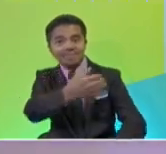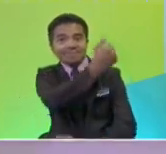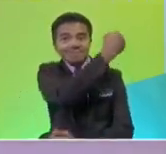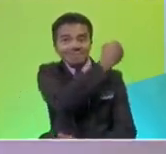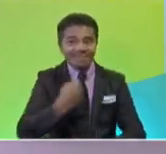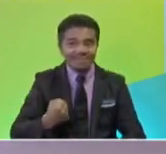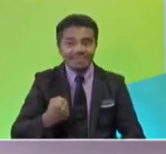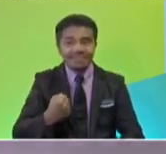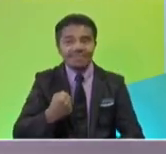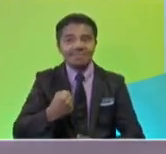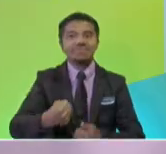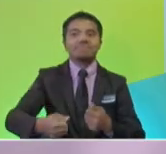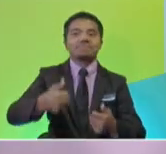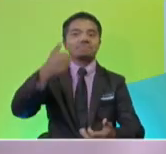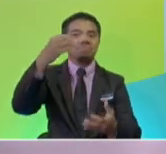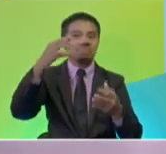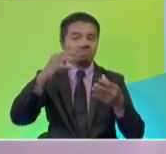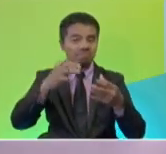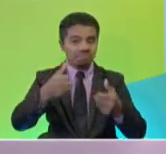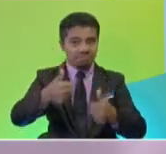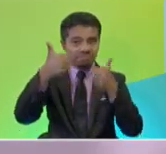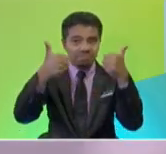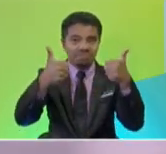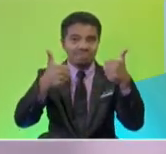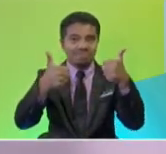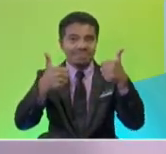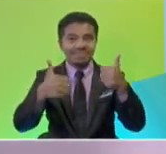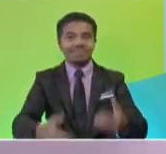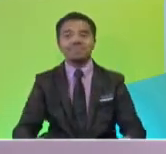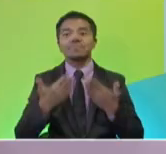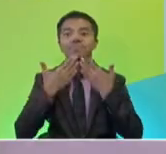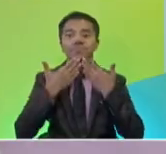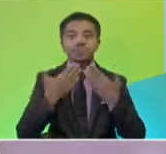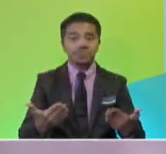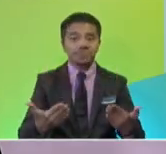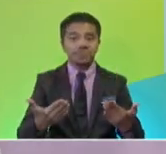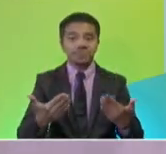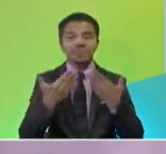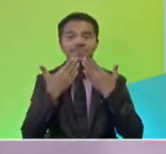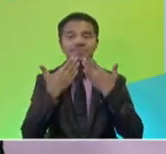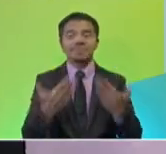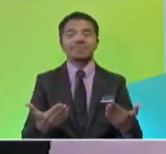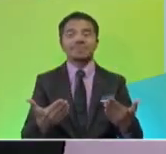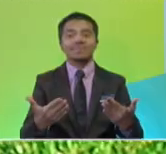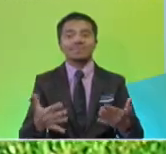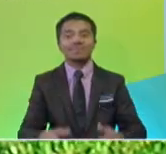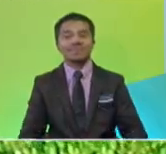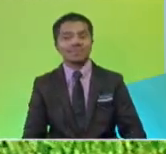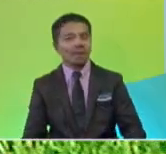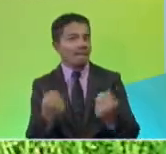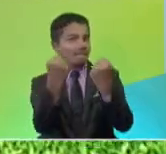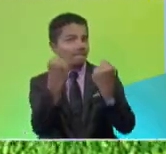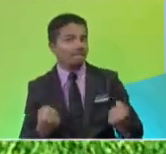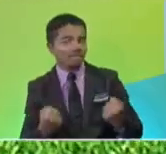I knew it! Thank you, everybody. Thank you, thank you. Congrats, congrats. Thank you very much, sir. Thank you very much. Good yes! Job. This good is job.